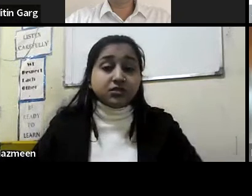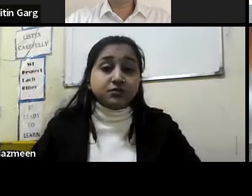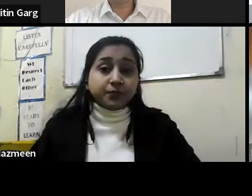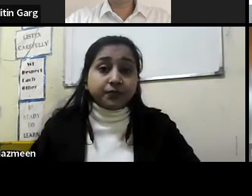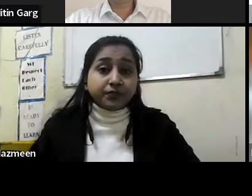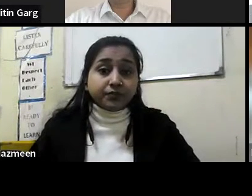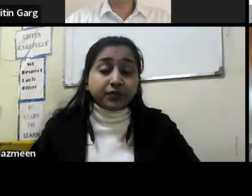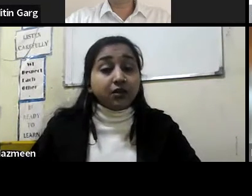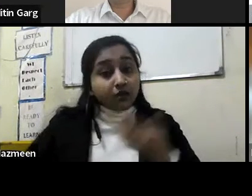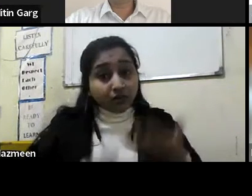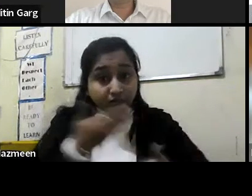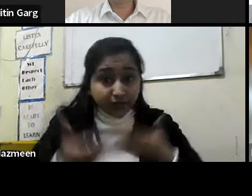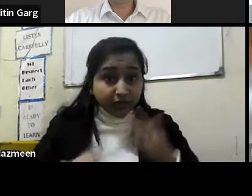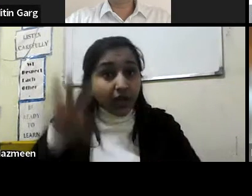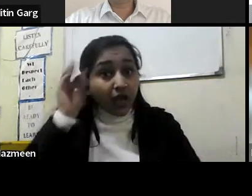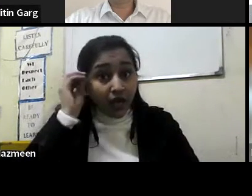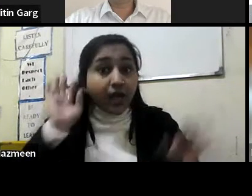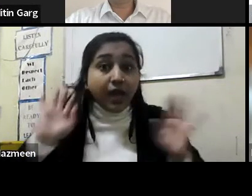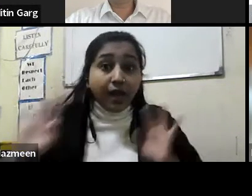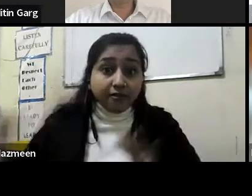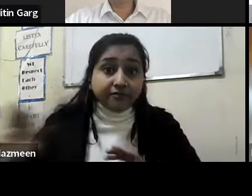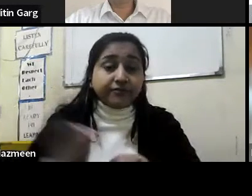training is available, and hence